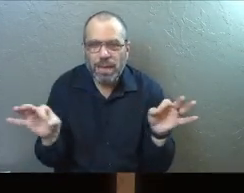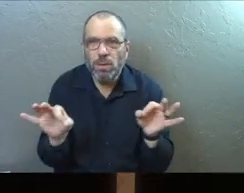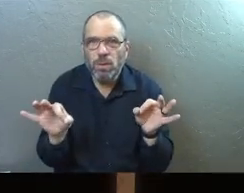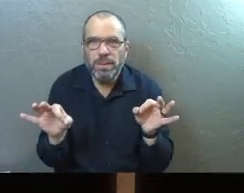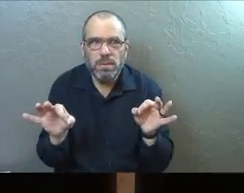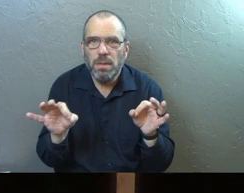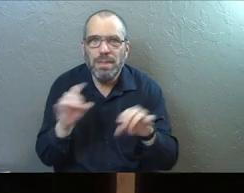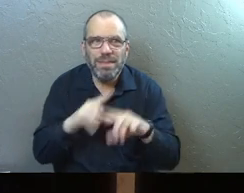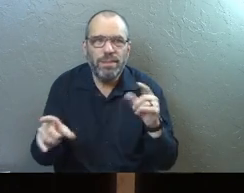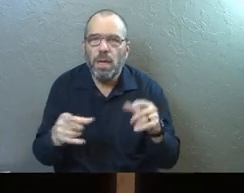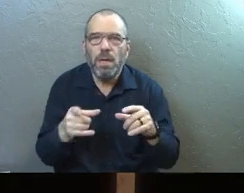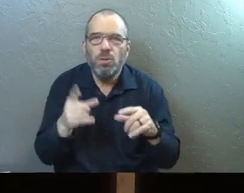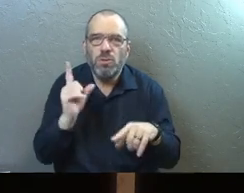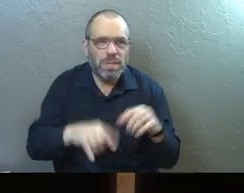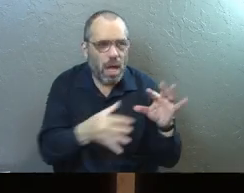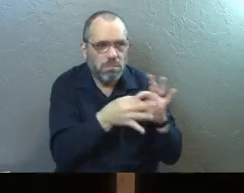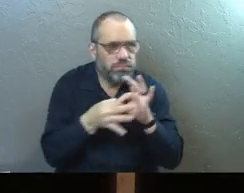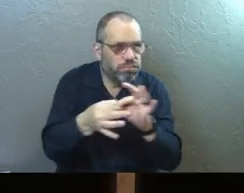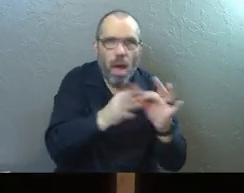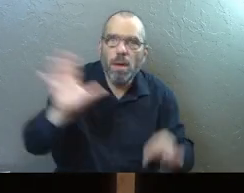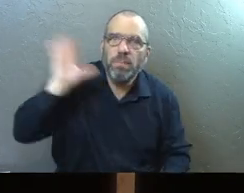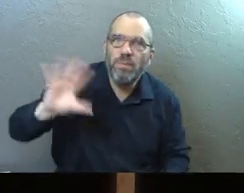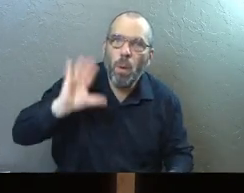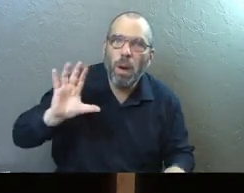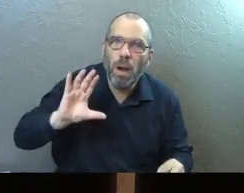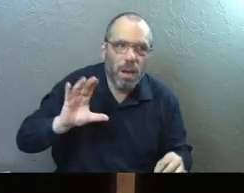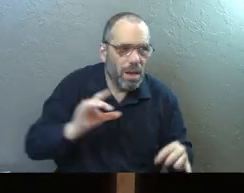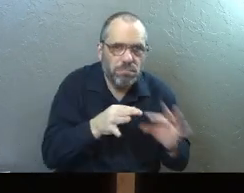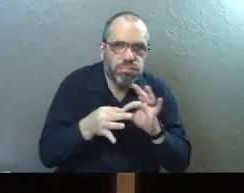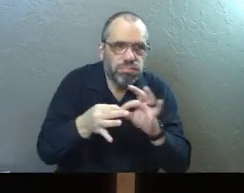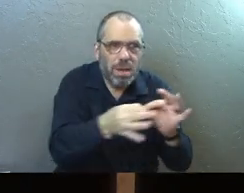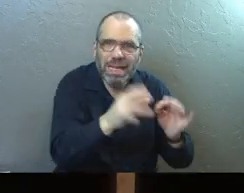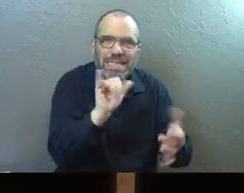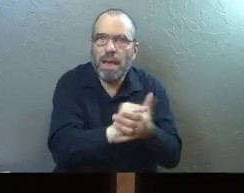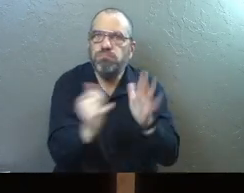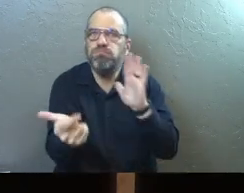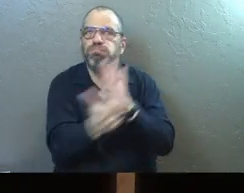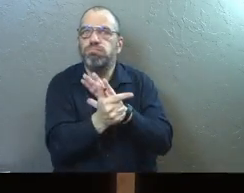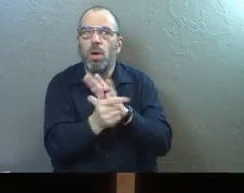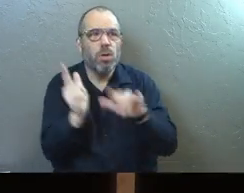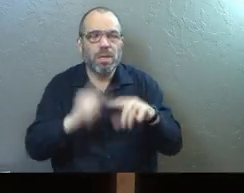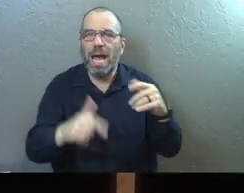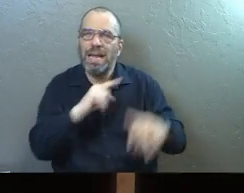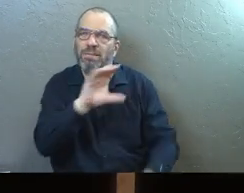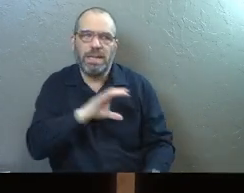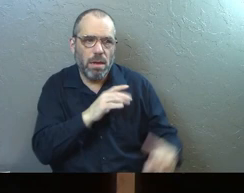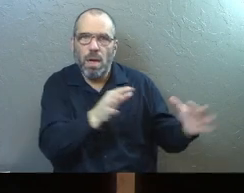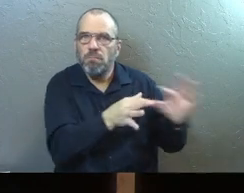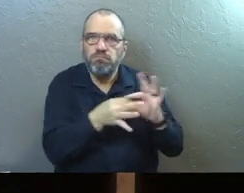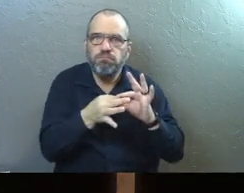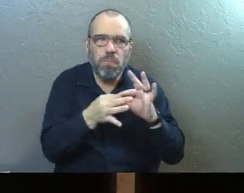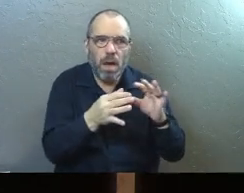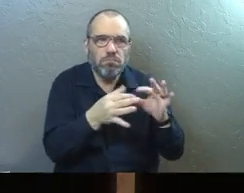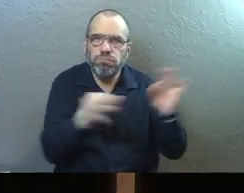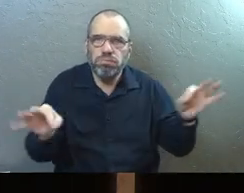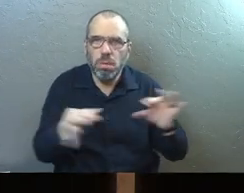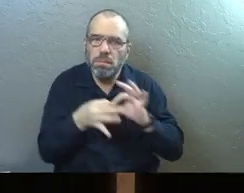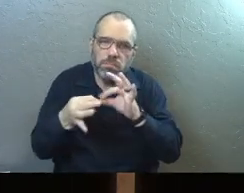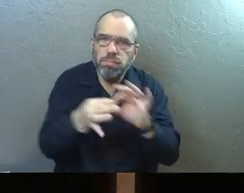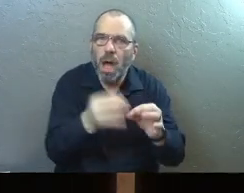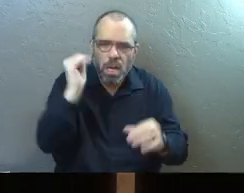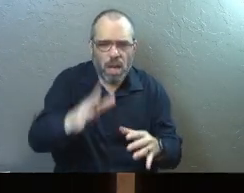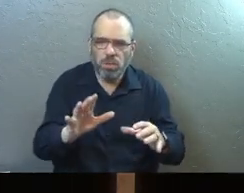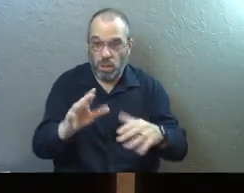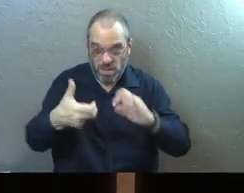unify people. And guess what? You couldn't unify people before because that was out of bounds, right? Like you didn't have the character to match that. God is